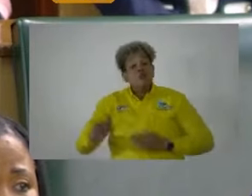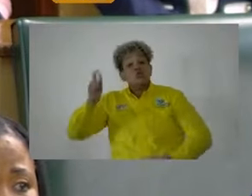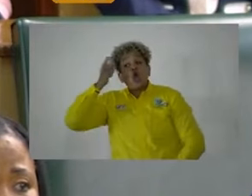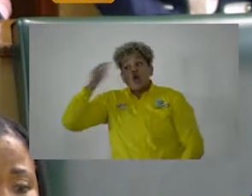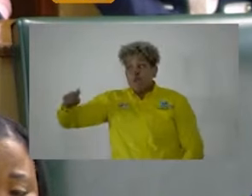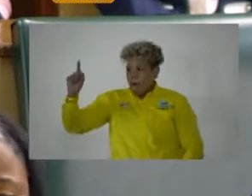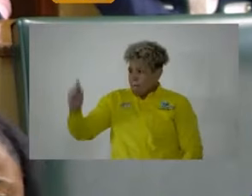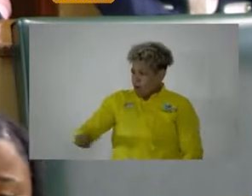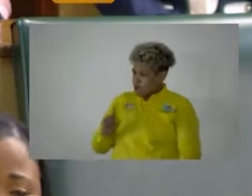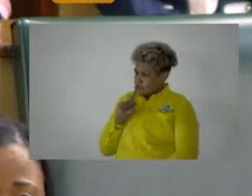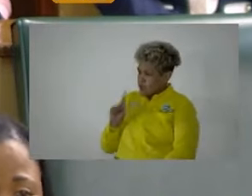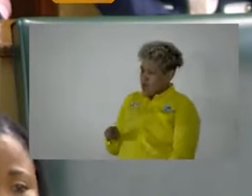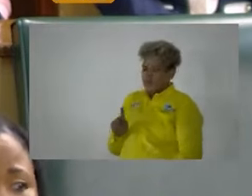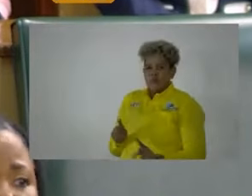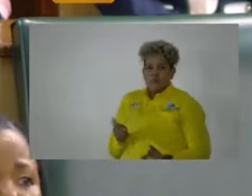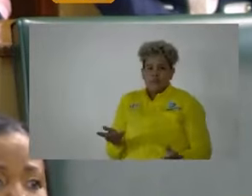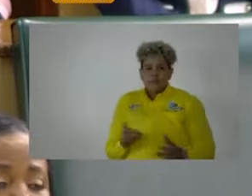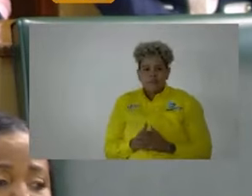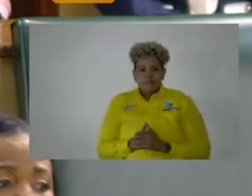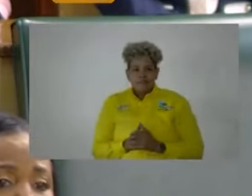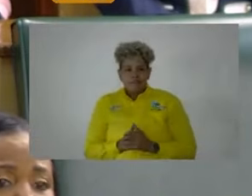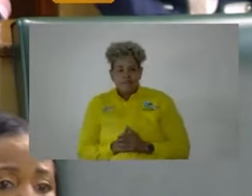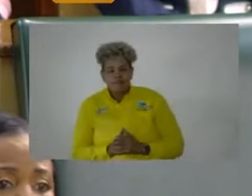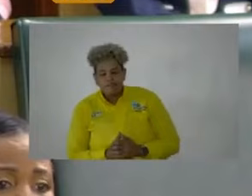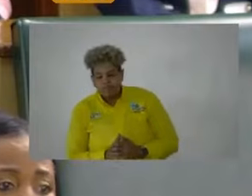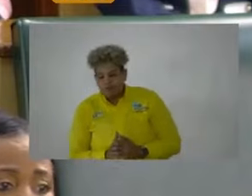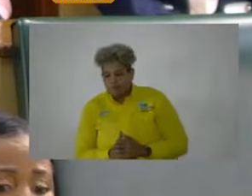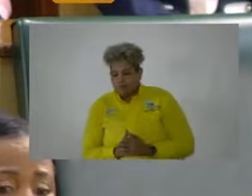must answer to the people.